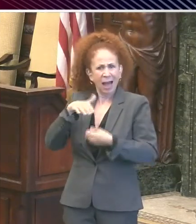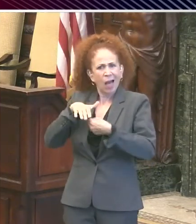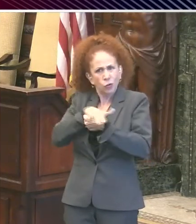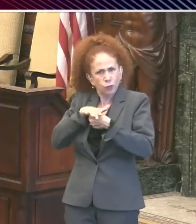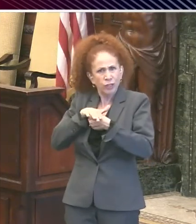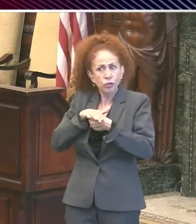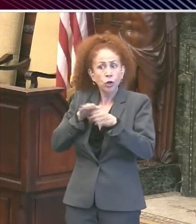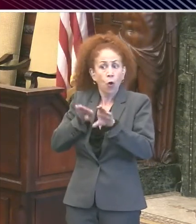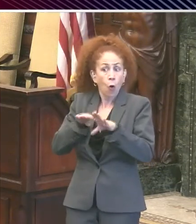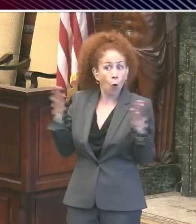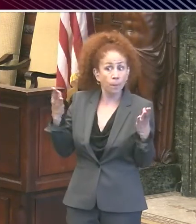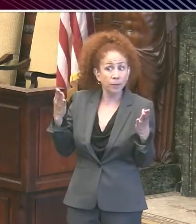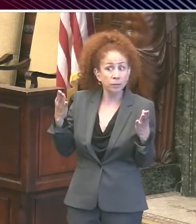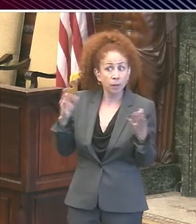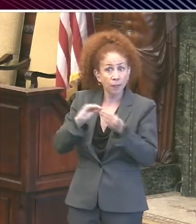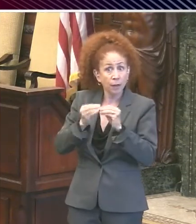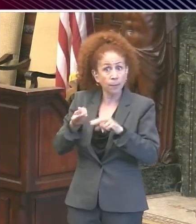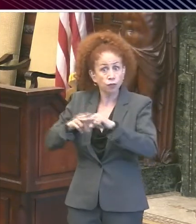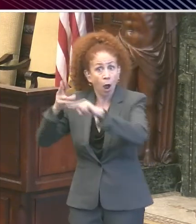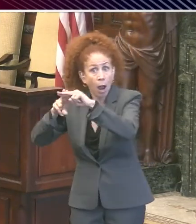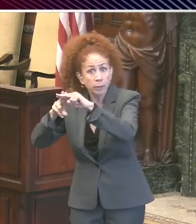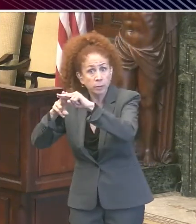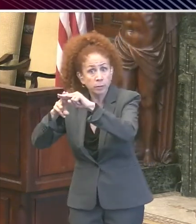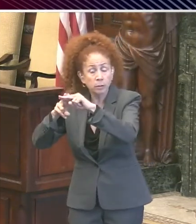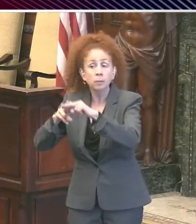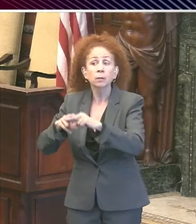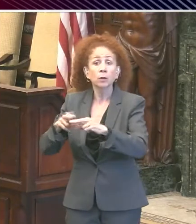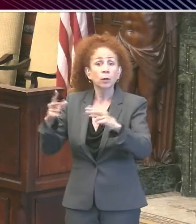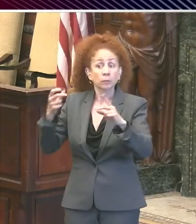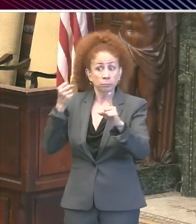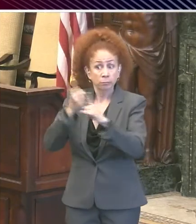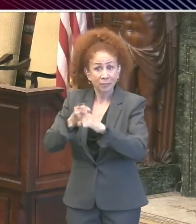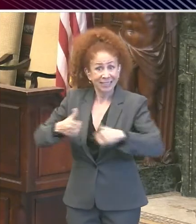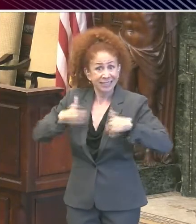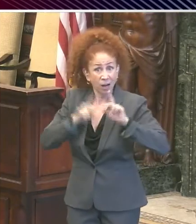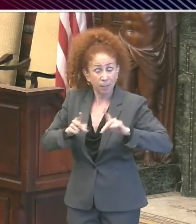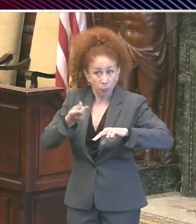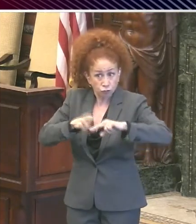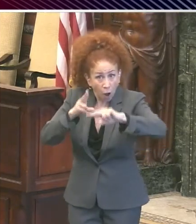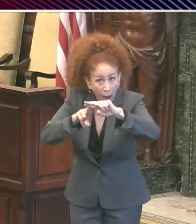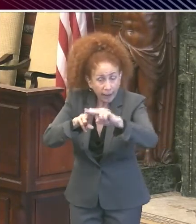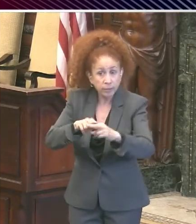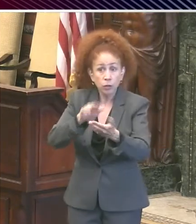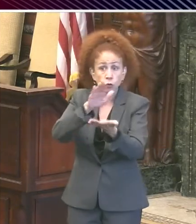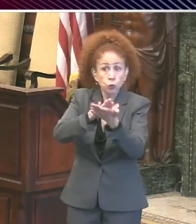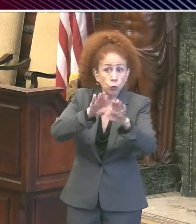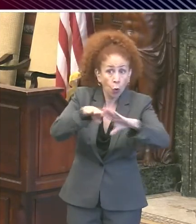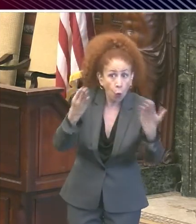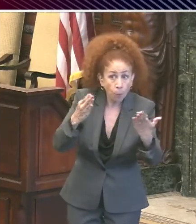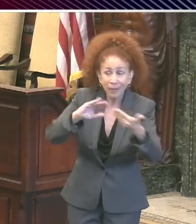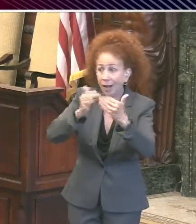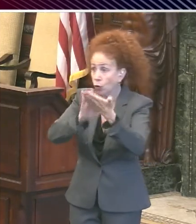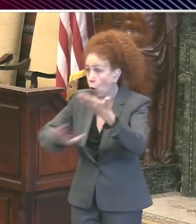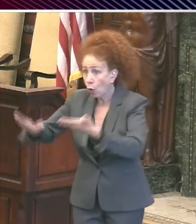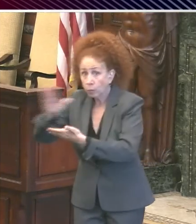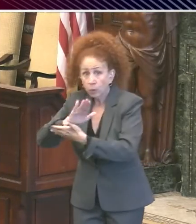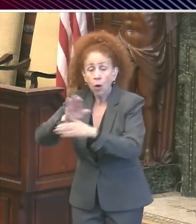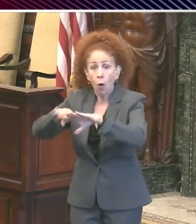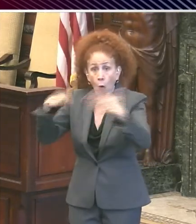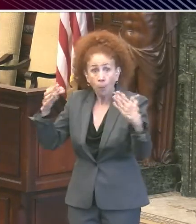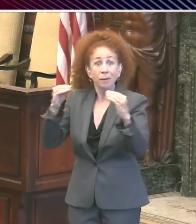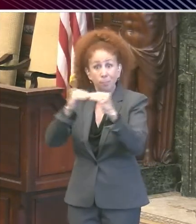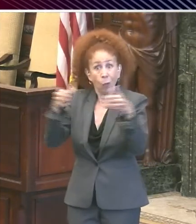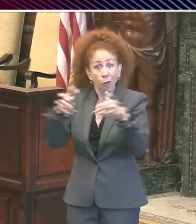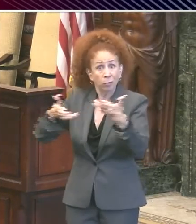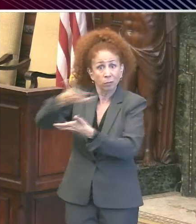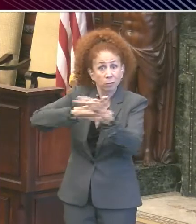reopens, numbers rise among young people as schools open, particularly colleges. Obviously, there'll be more together. Doesn't